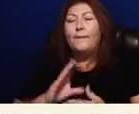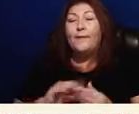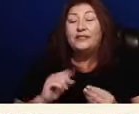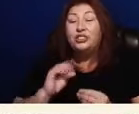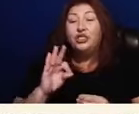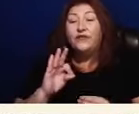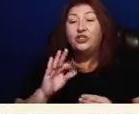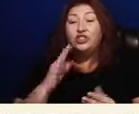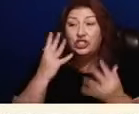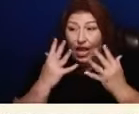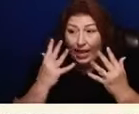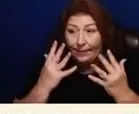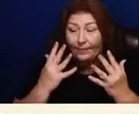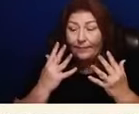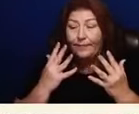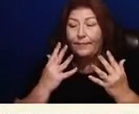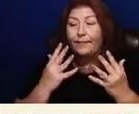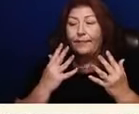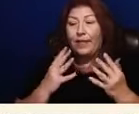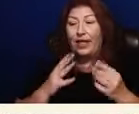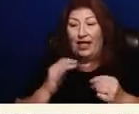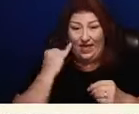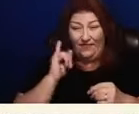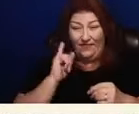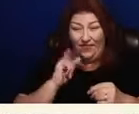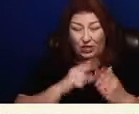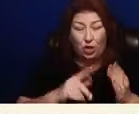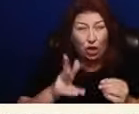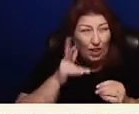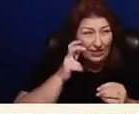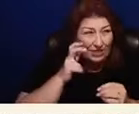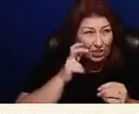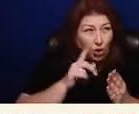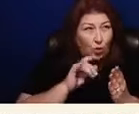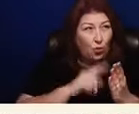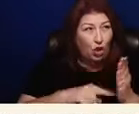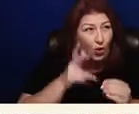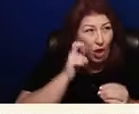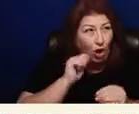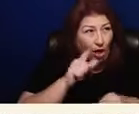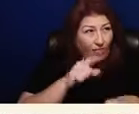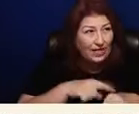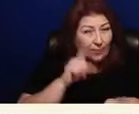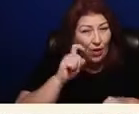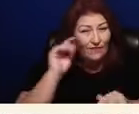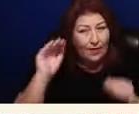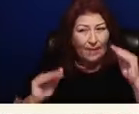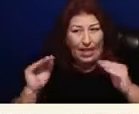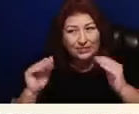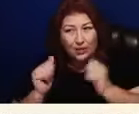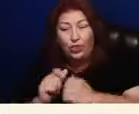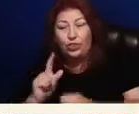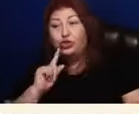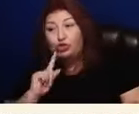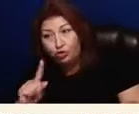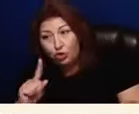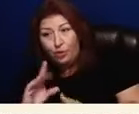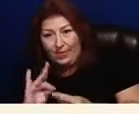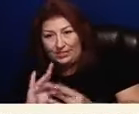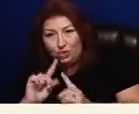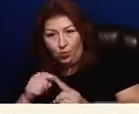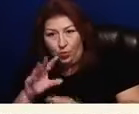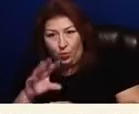shame, if that's what you're listening to and that's what you're hearing all the time, we've got to be able to balance that out with the true message within yourself,